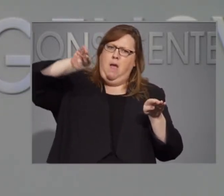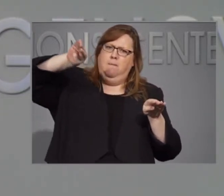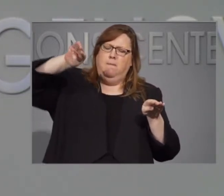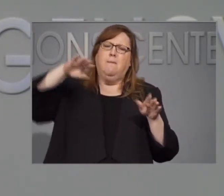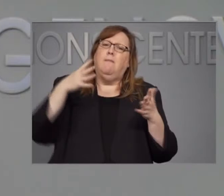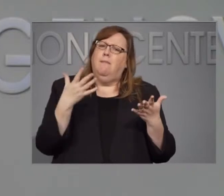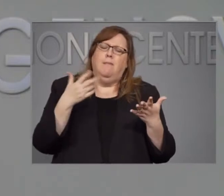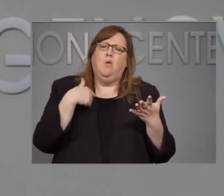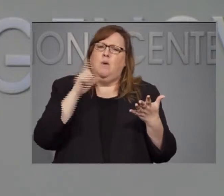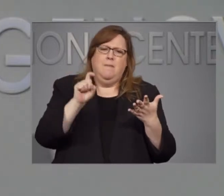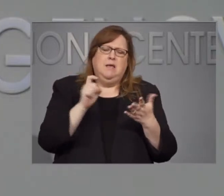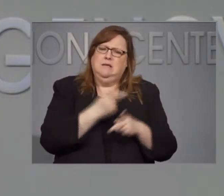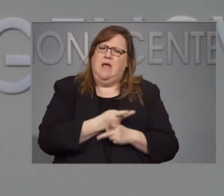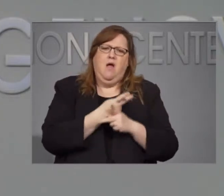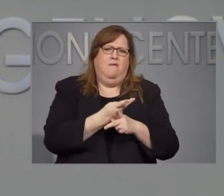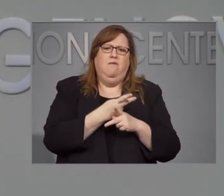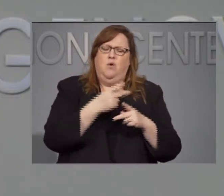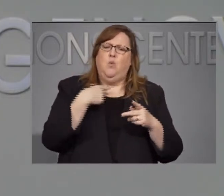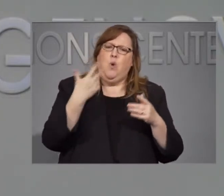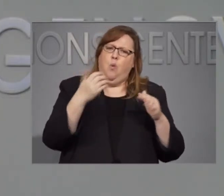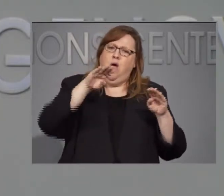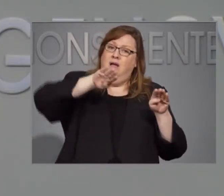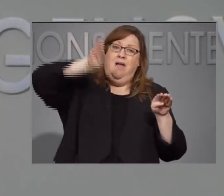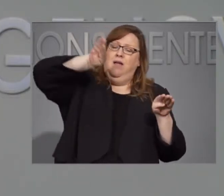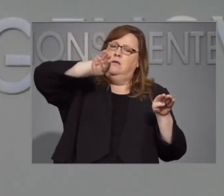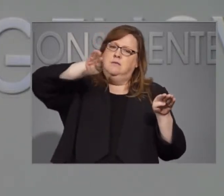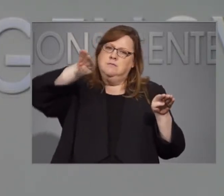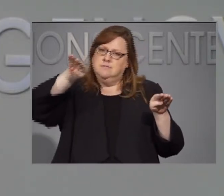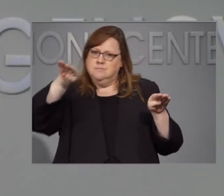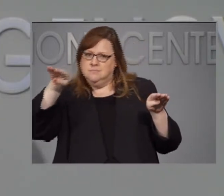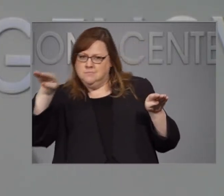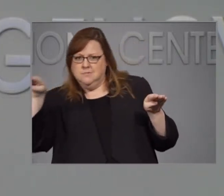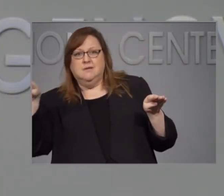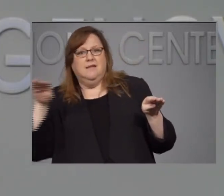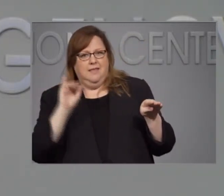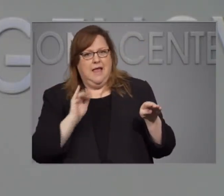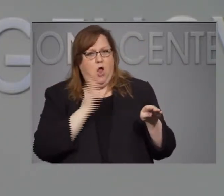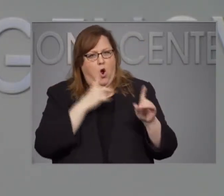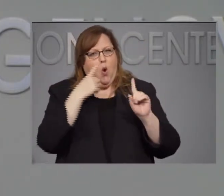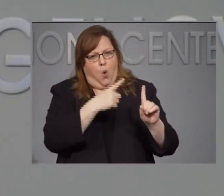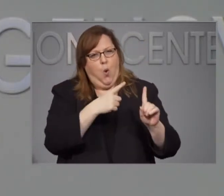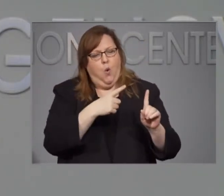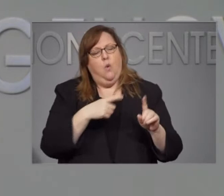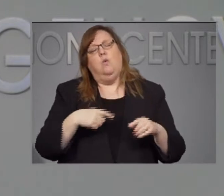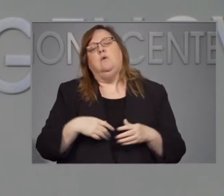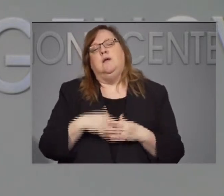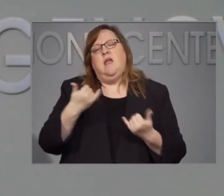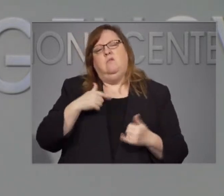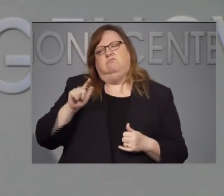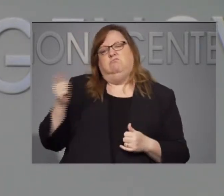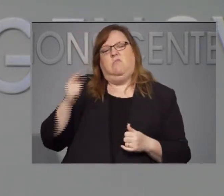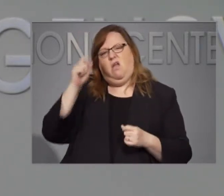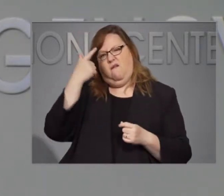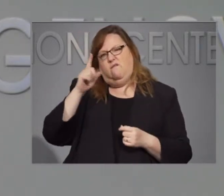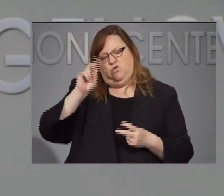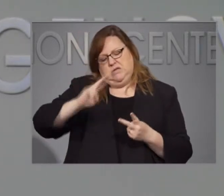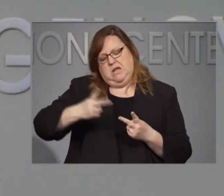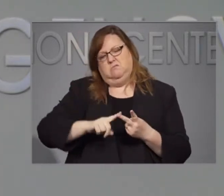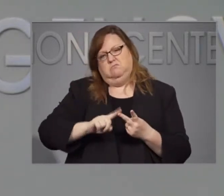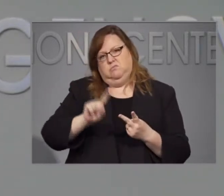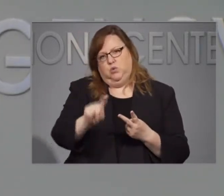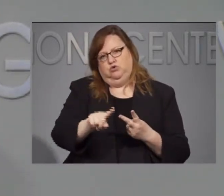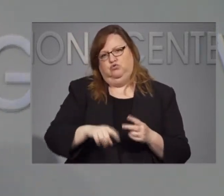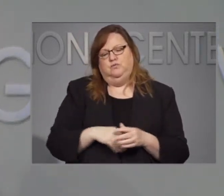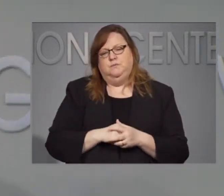out. And like I said, we have done that before. There are actions we can take to do it, and I'll turn it back over to the governor.